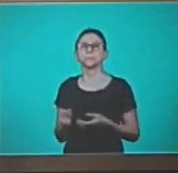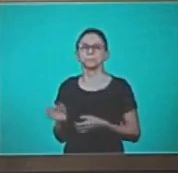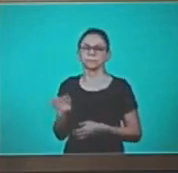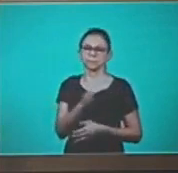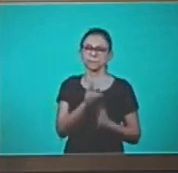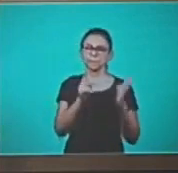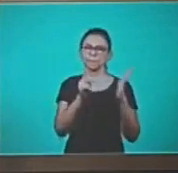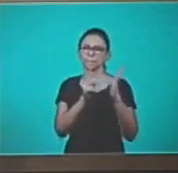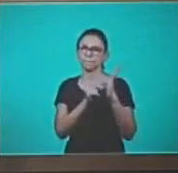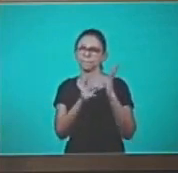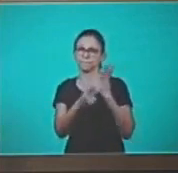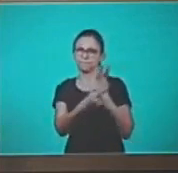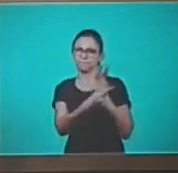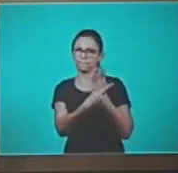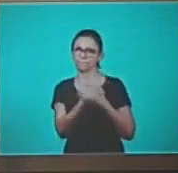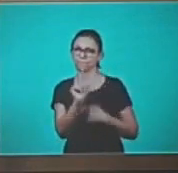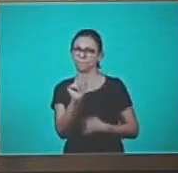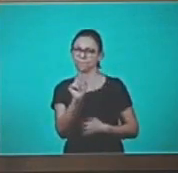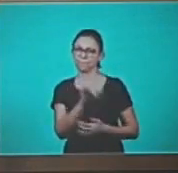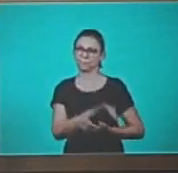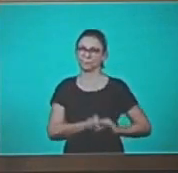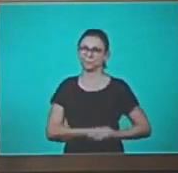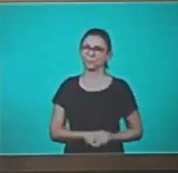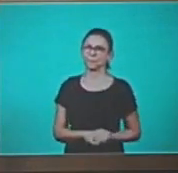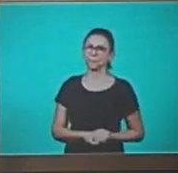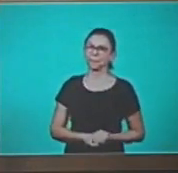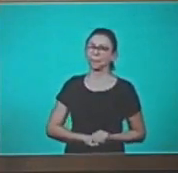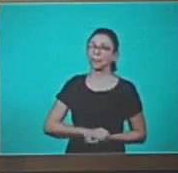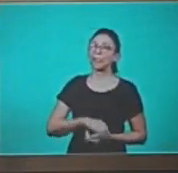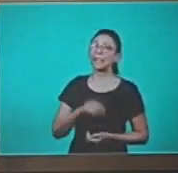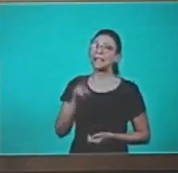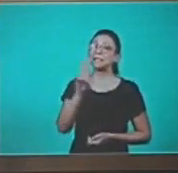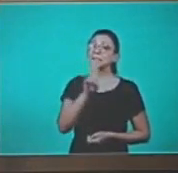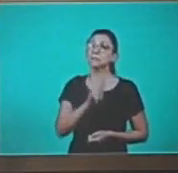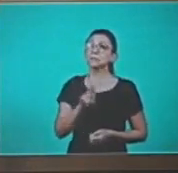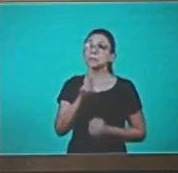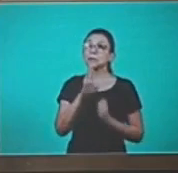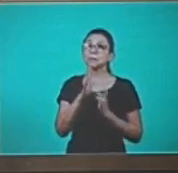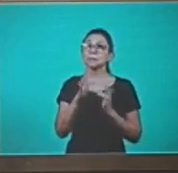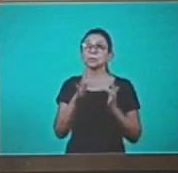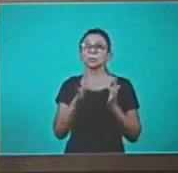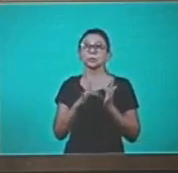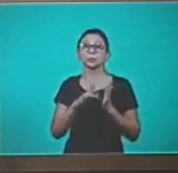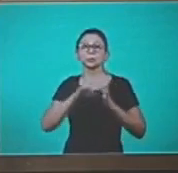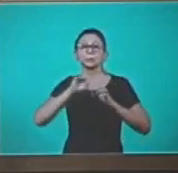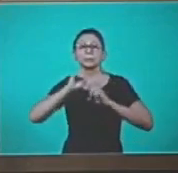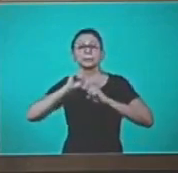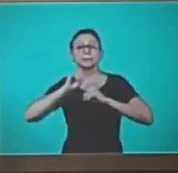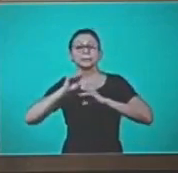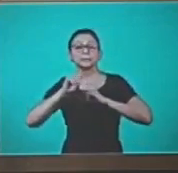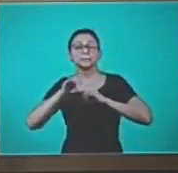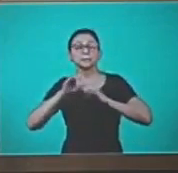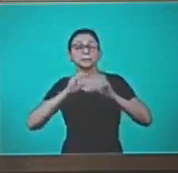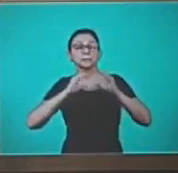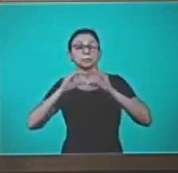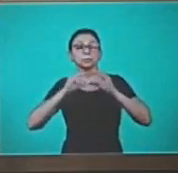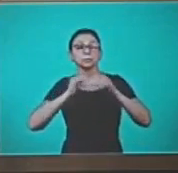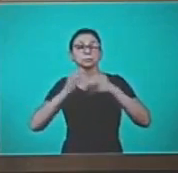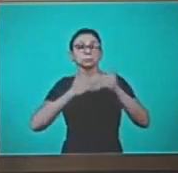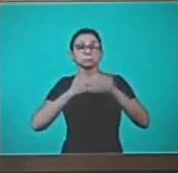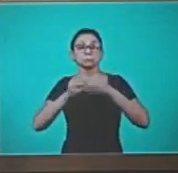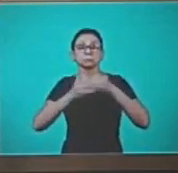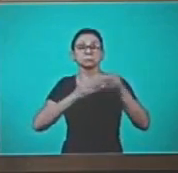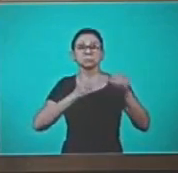parable is the way in which the Lord Jesus used to communicate with